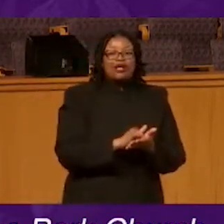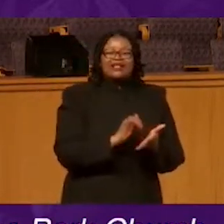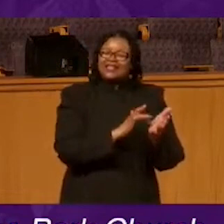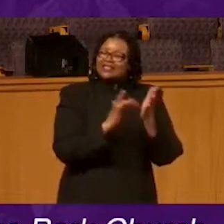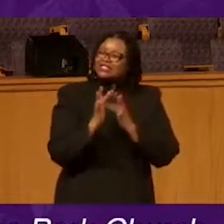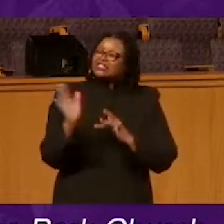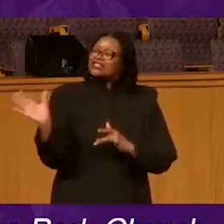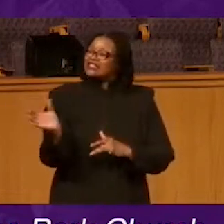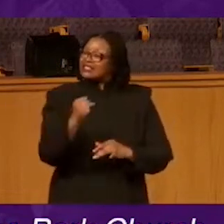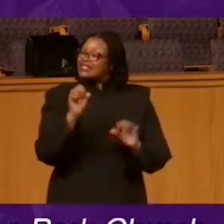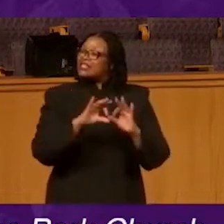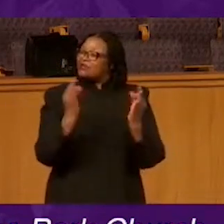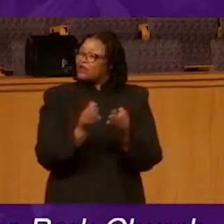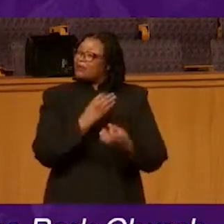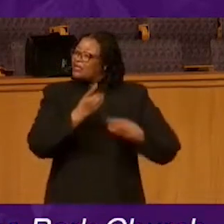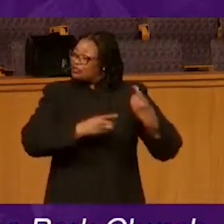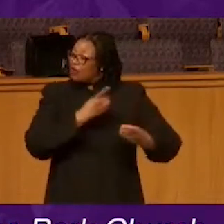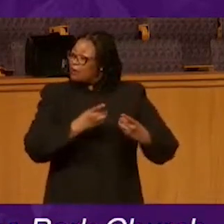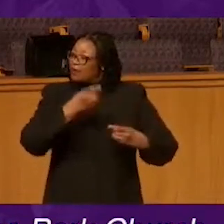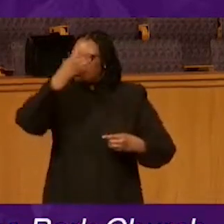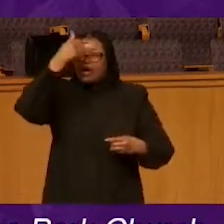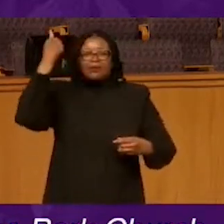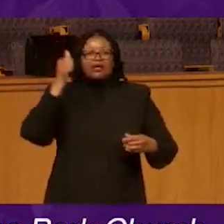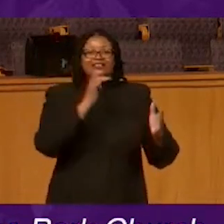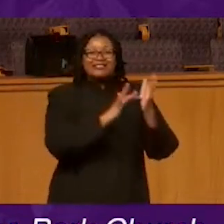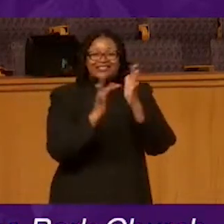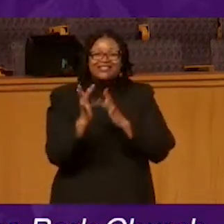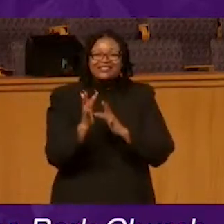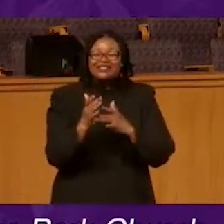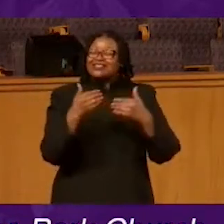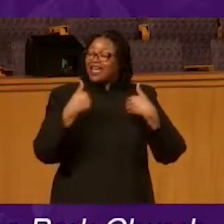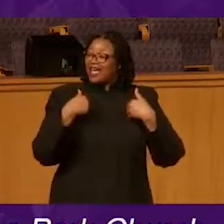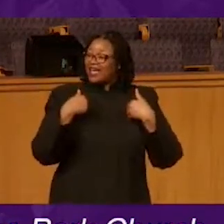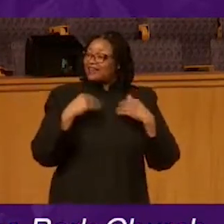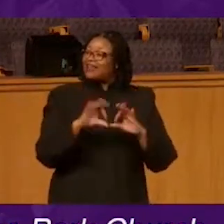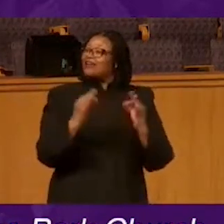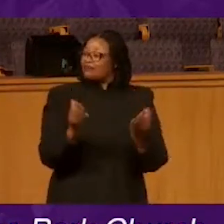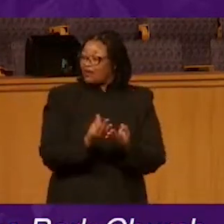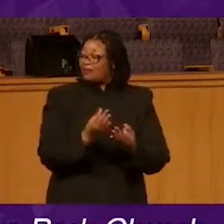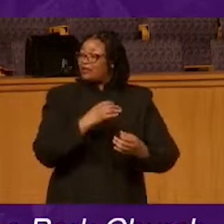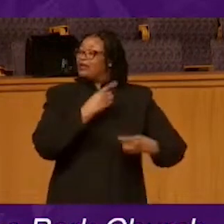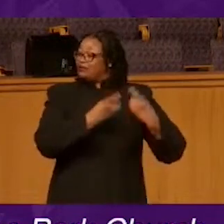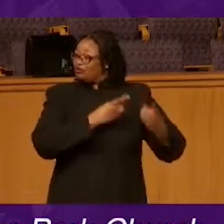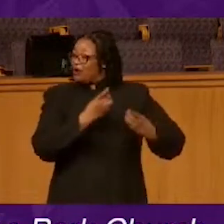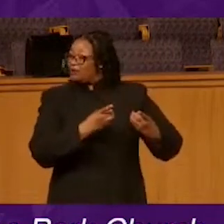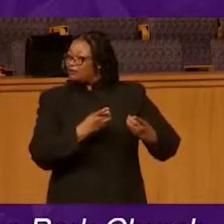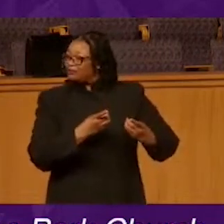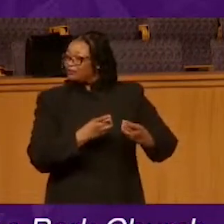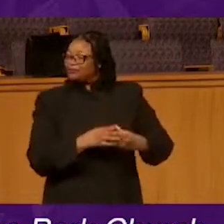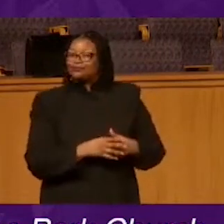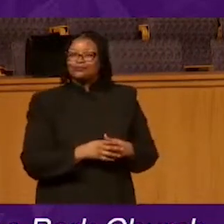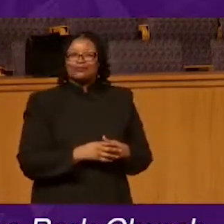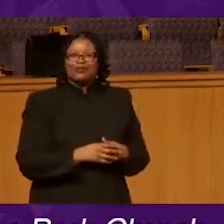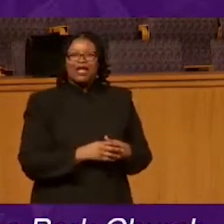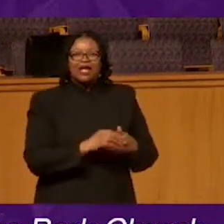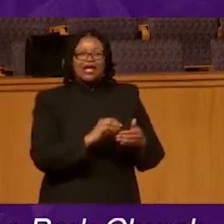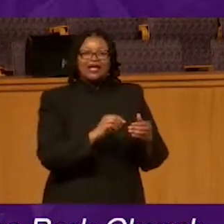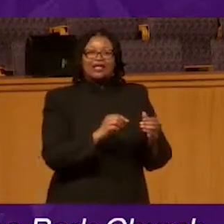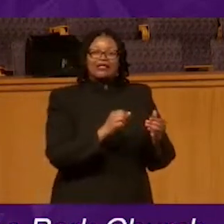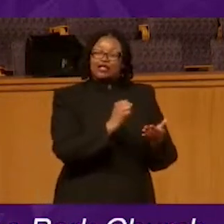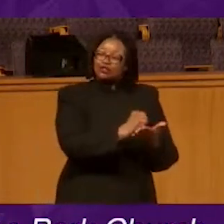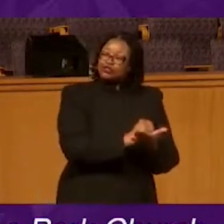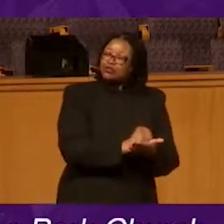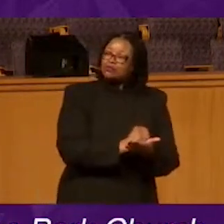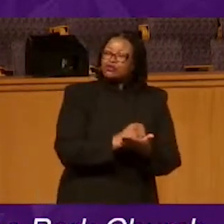drama because Jesus had family drama. And the text shows us